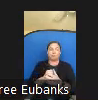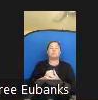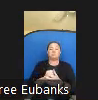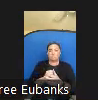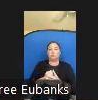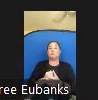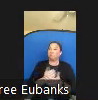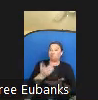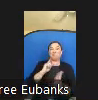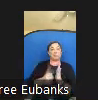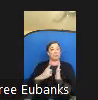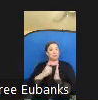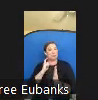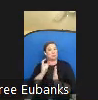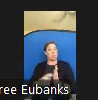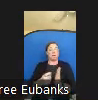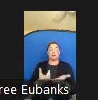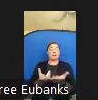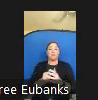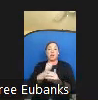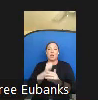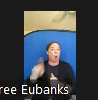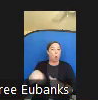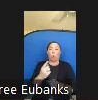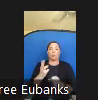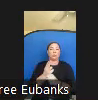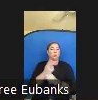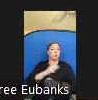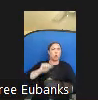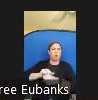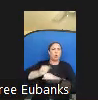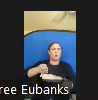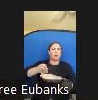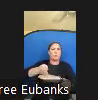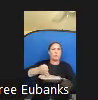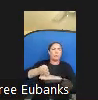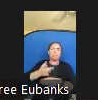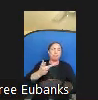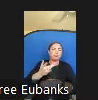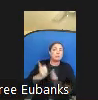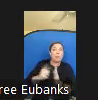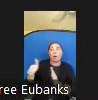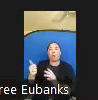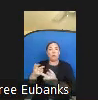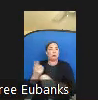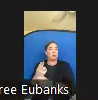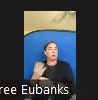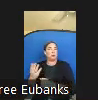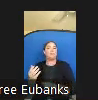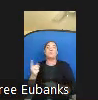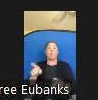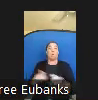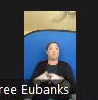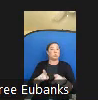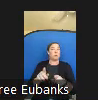are instances in which it seems like they're not just all using hard woods. Elsewhere, especially in kind of arid regions, there's